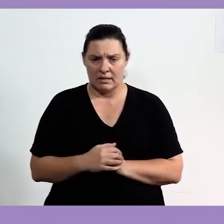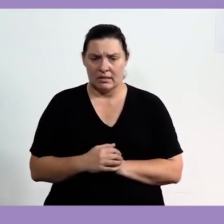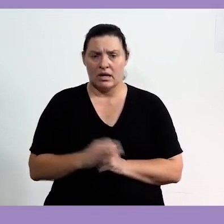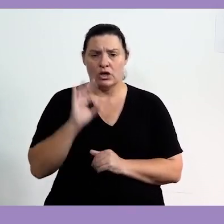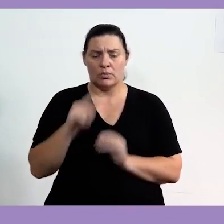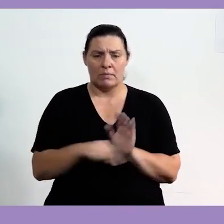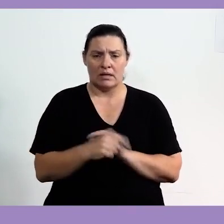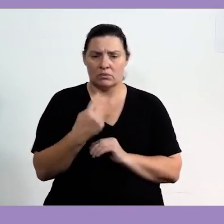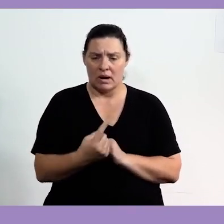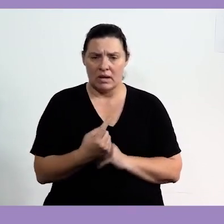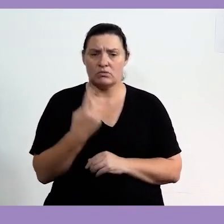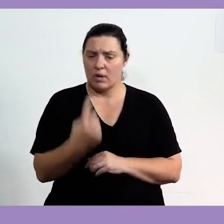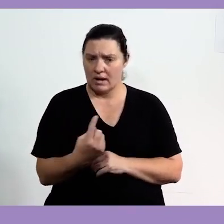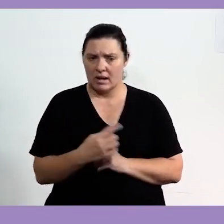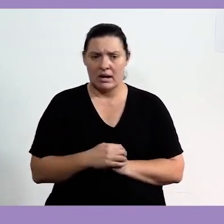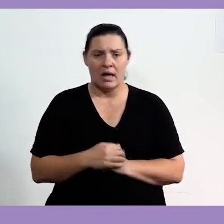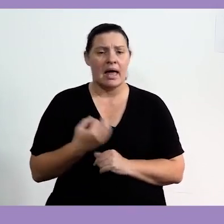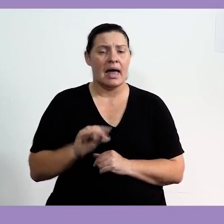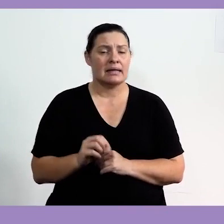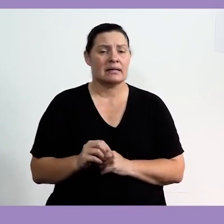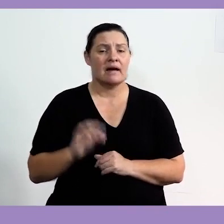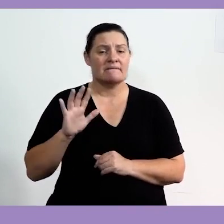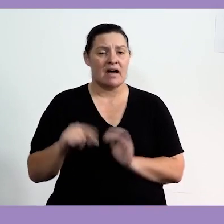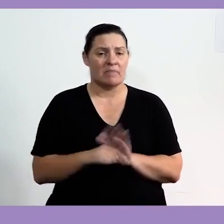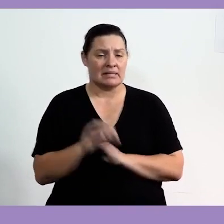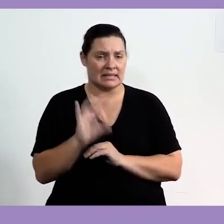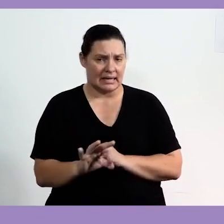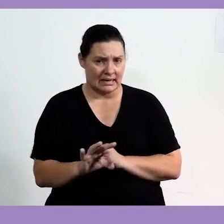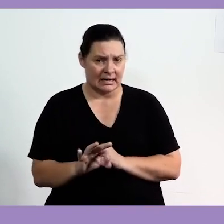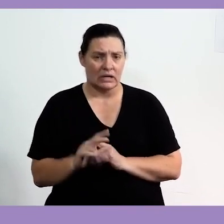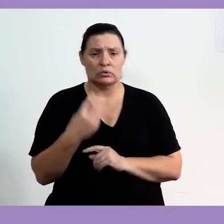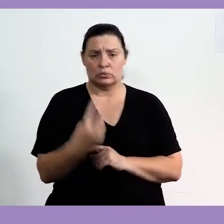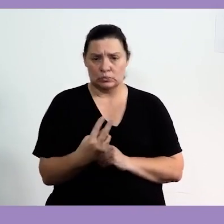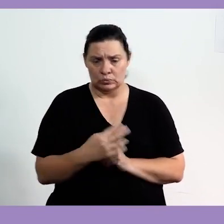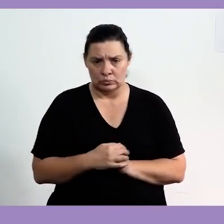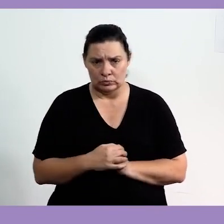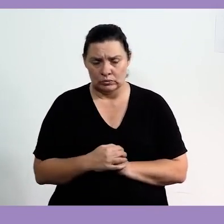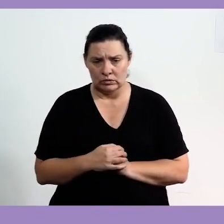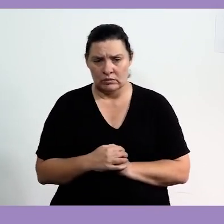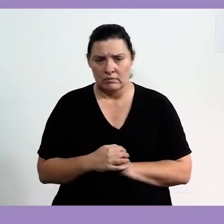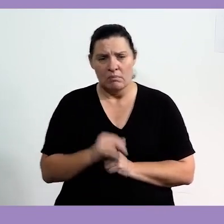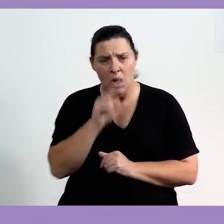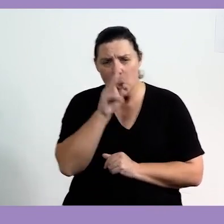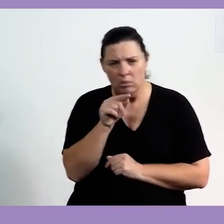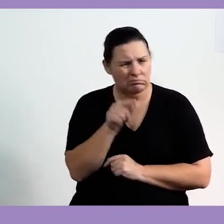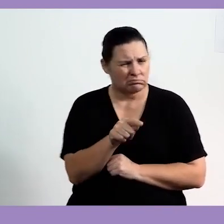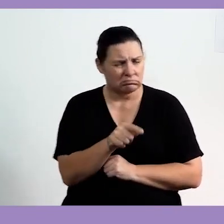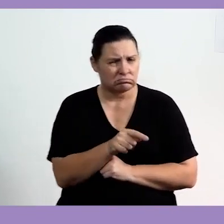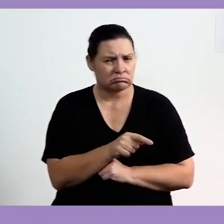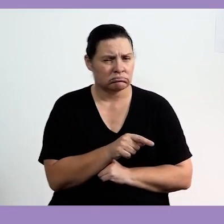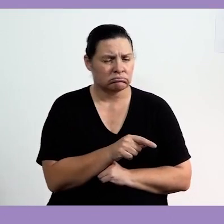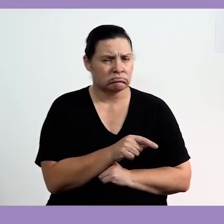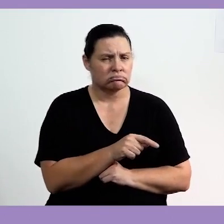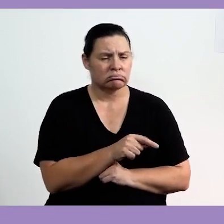1. 3 minus 1 is going to be 1. And 5 minus 3 is going to be 2. So you are looking at it